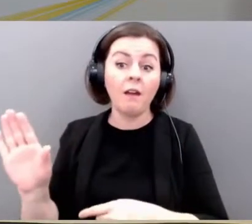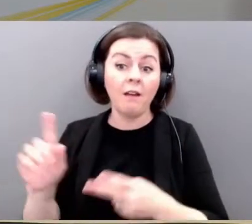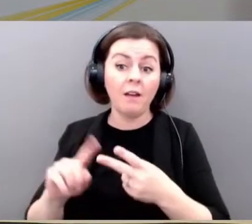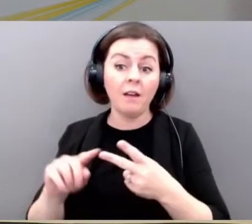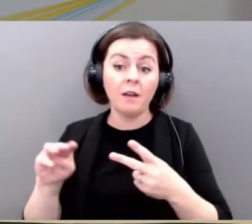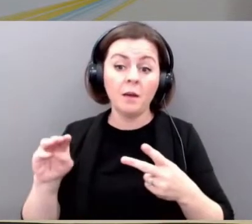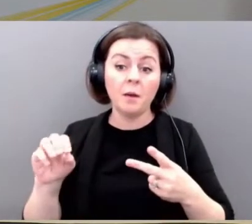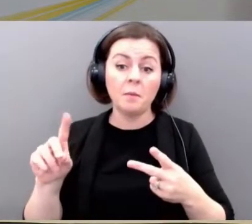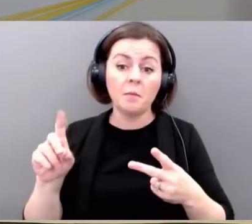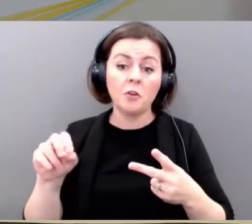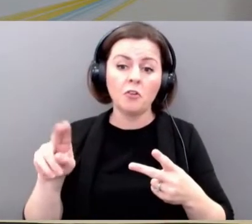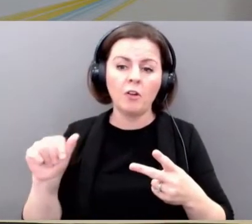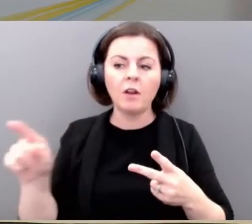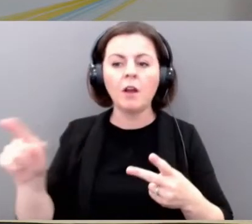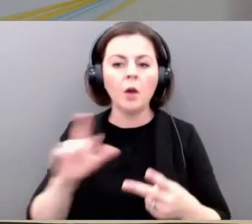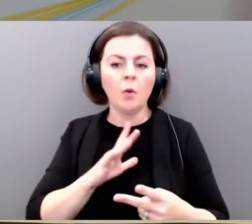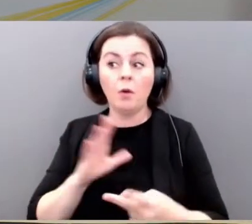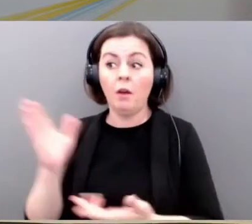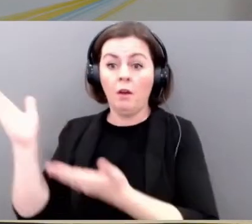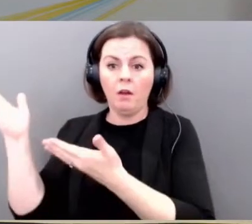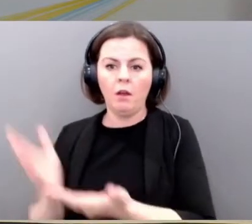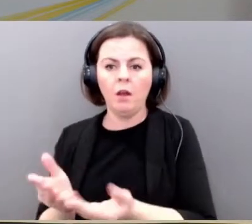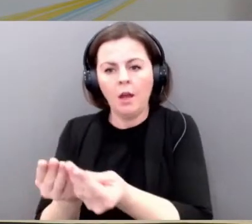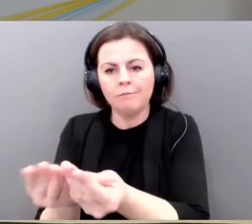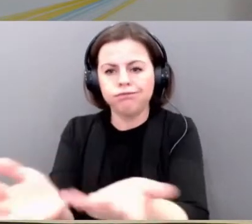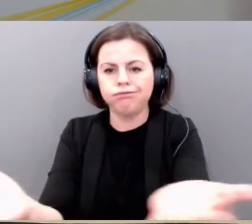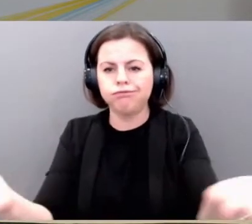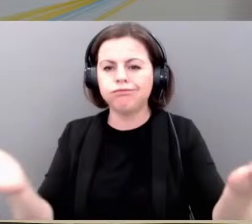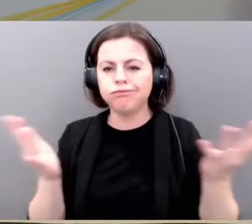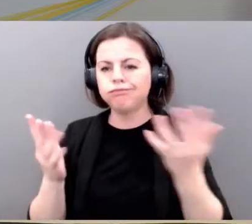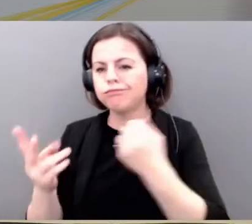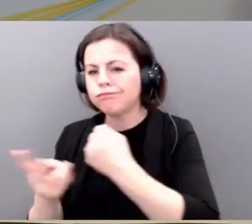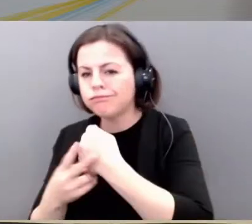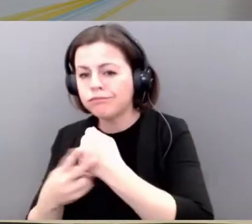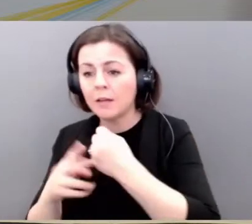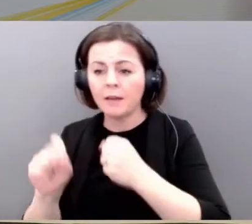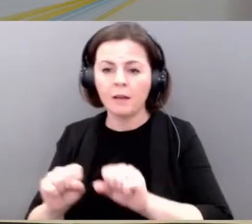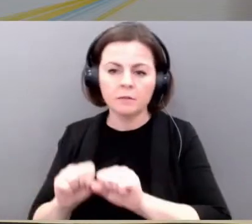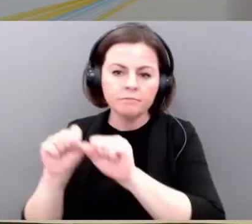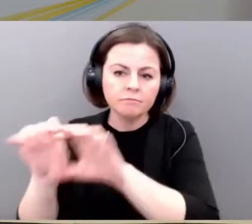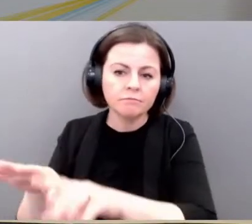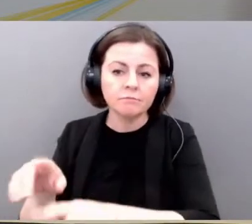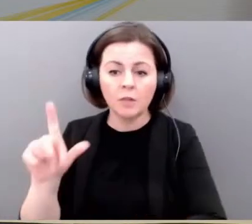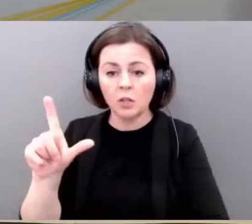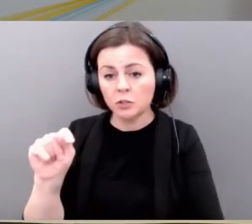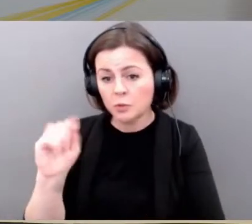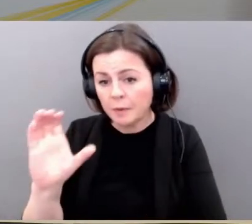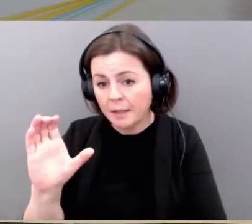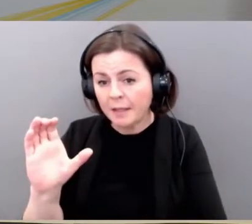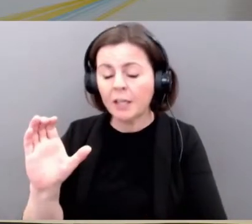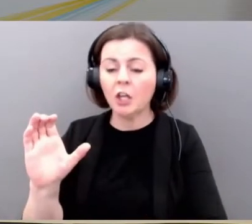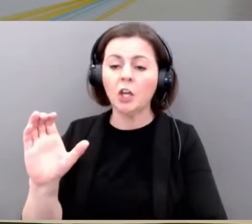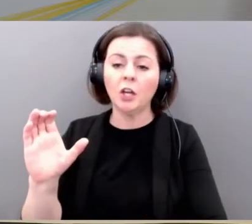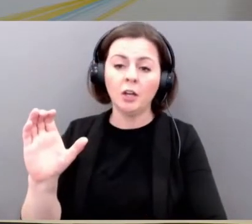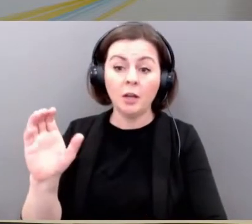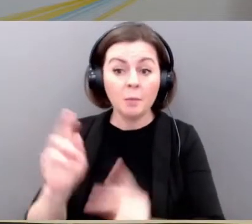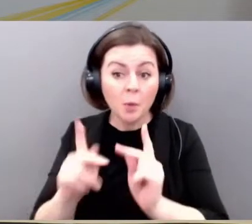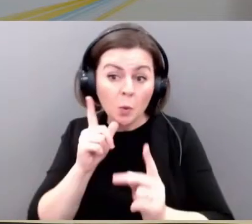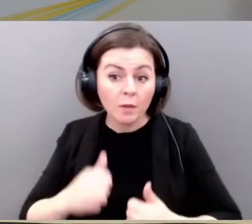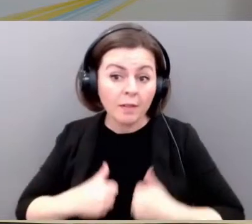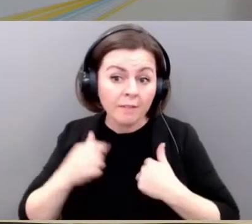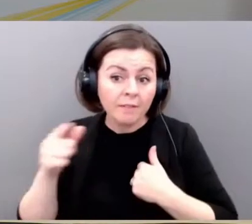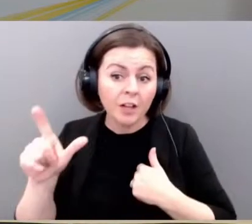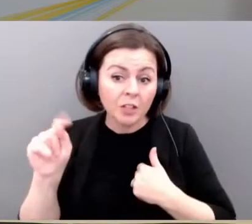would be to move this quickly to long-term care residents across this province.